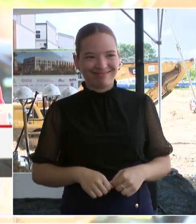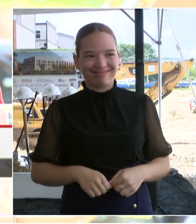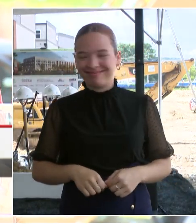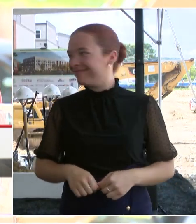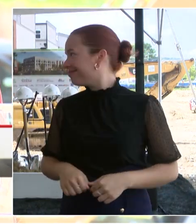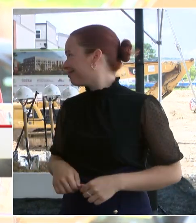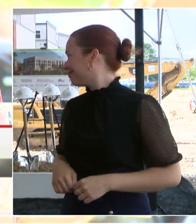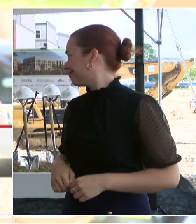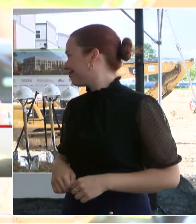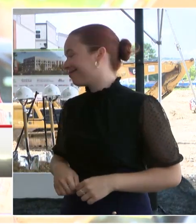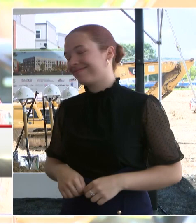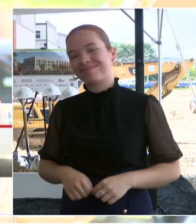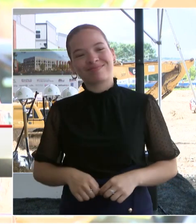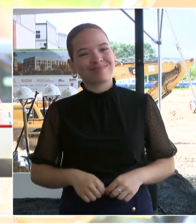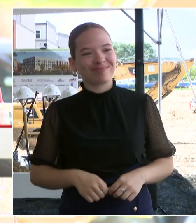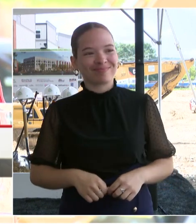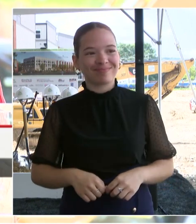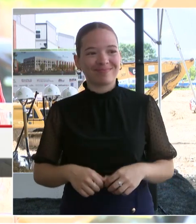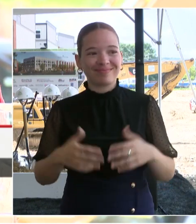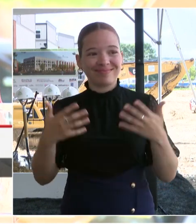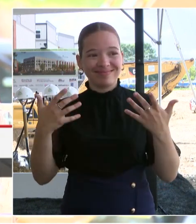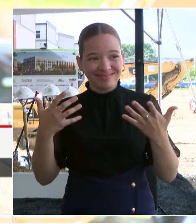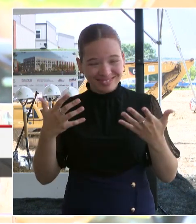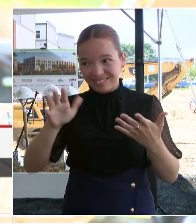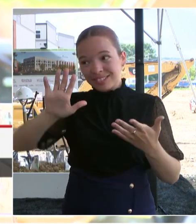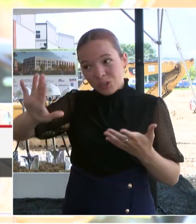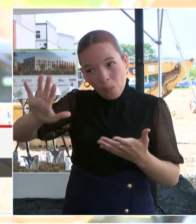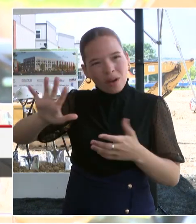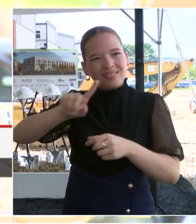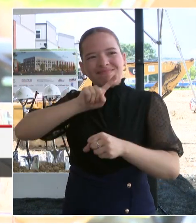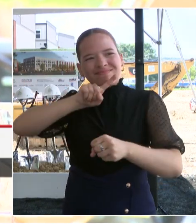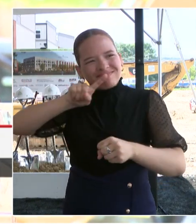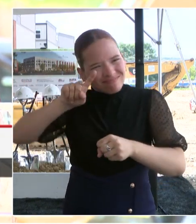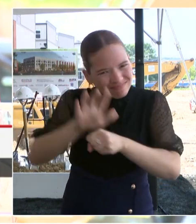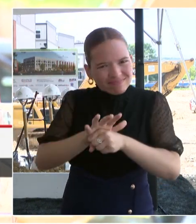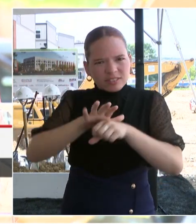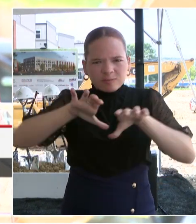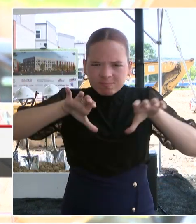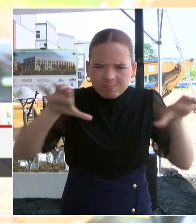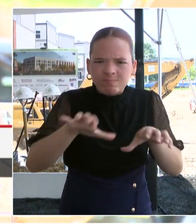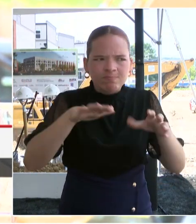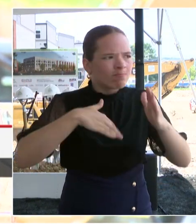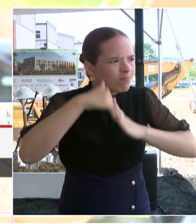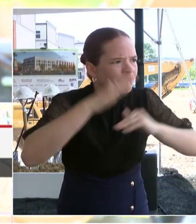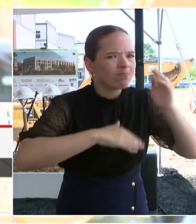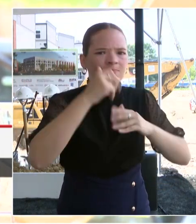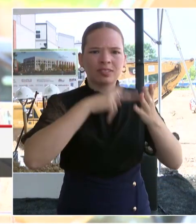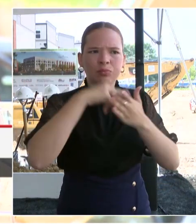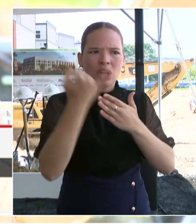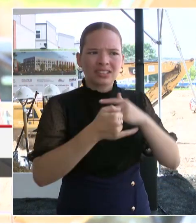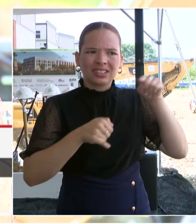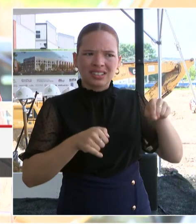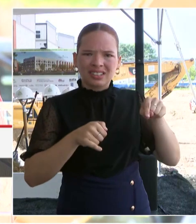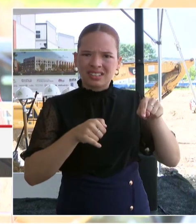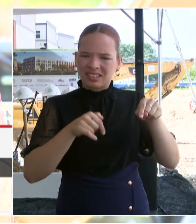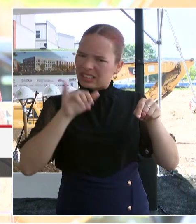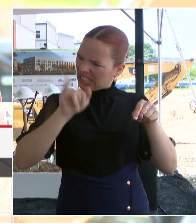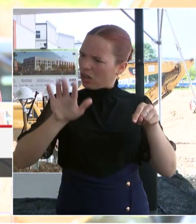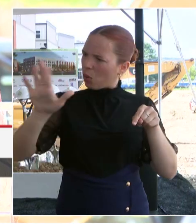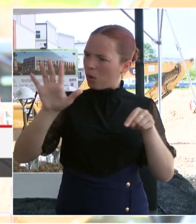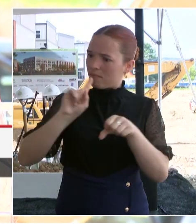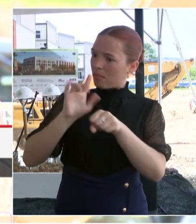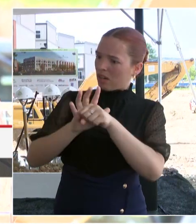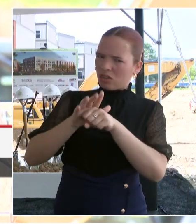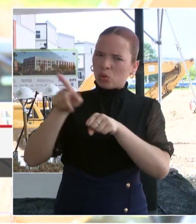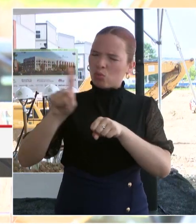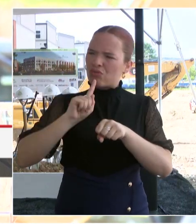Her commitment to this project is what has continued to move it forward. And